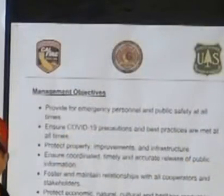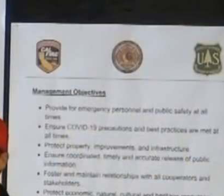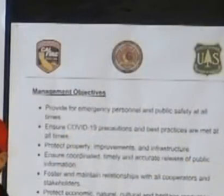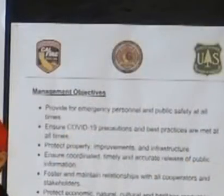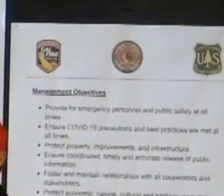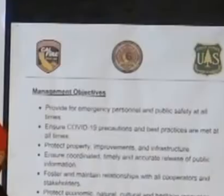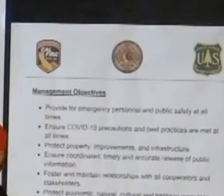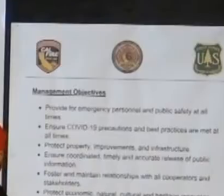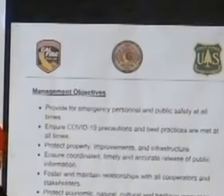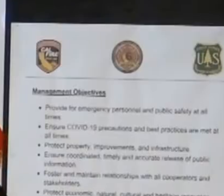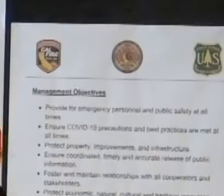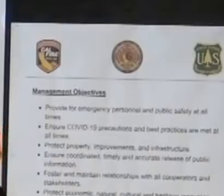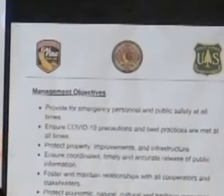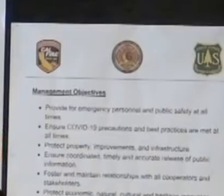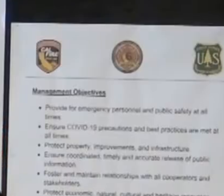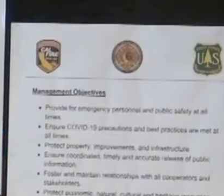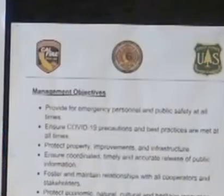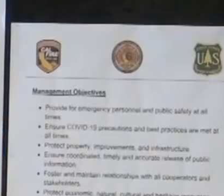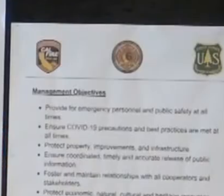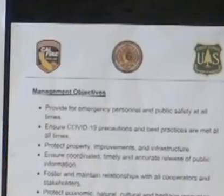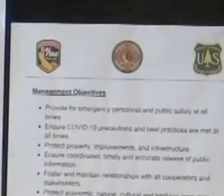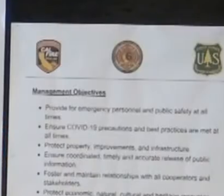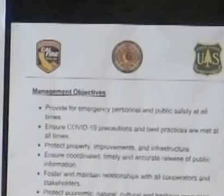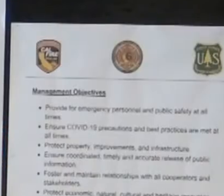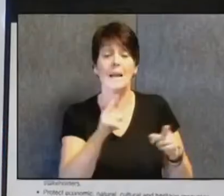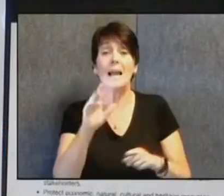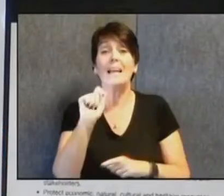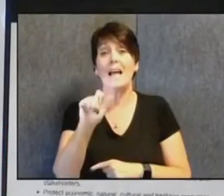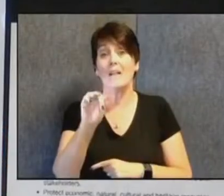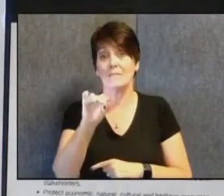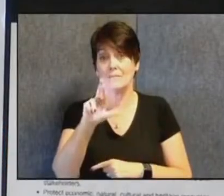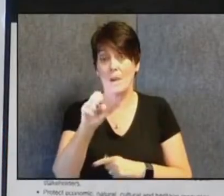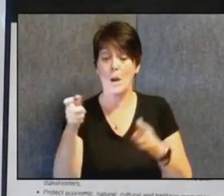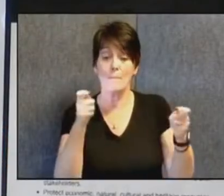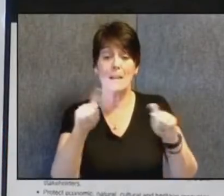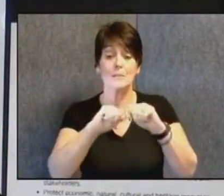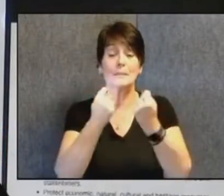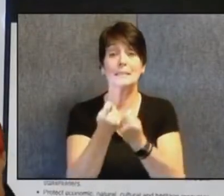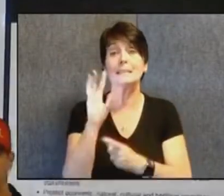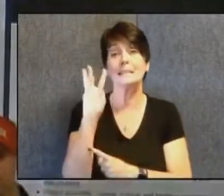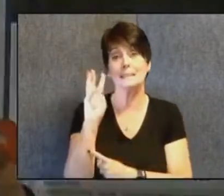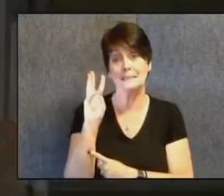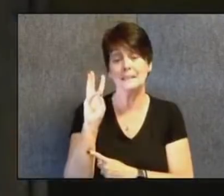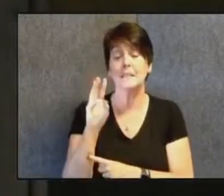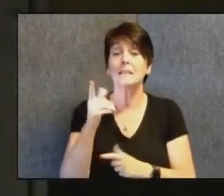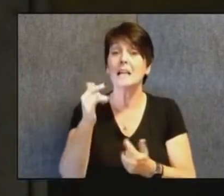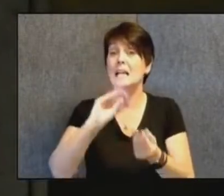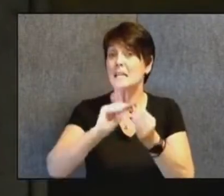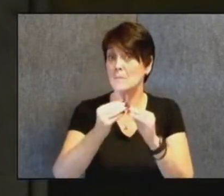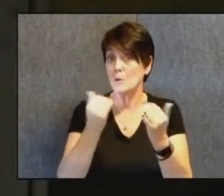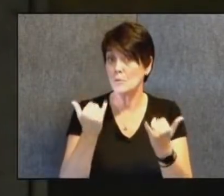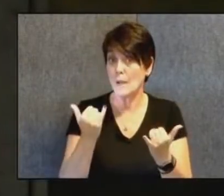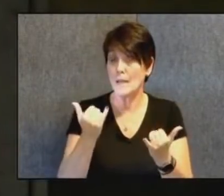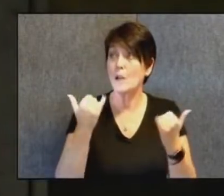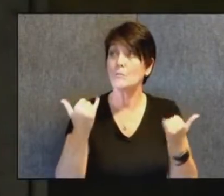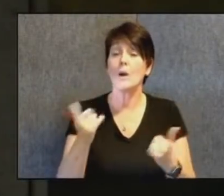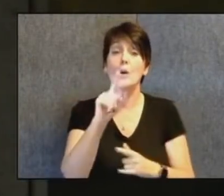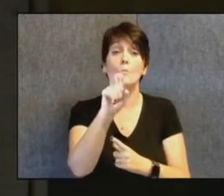Brocchini. I'm a PIO for Cal Fire Incident Management Team 6. So a quick update on numbers right now. The fire is